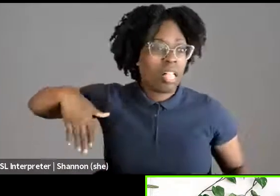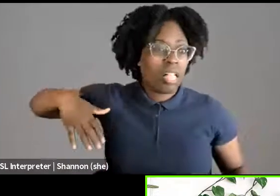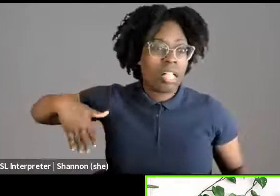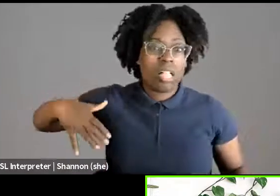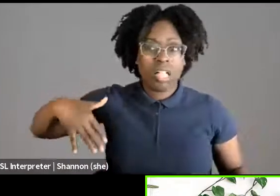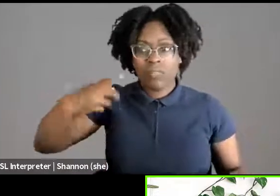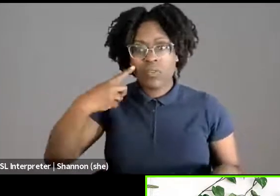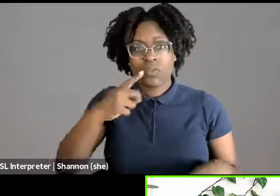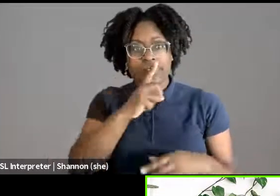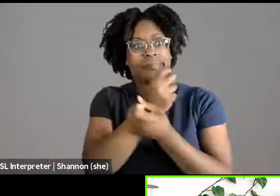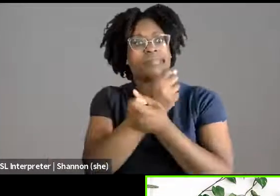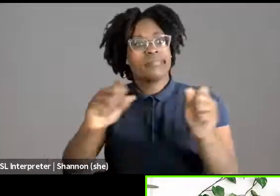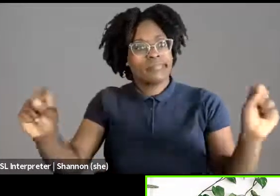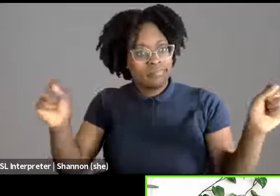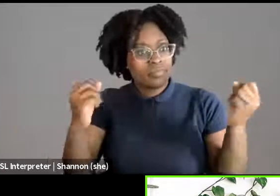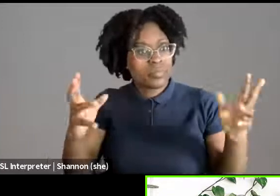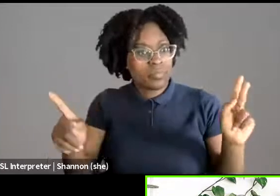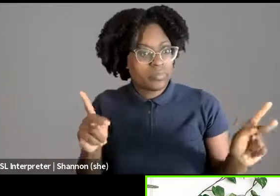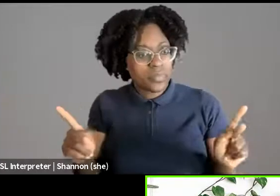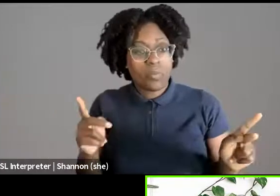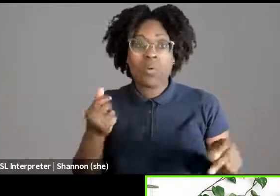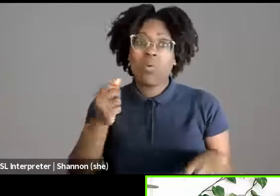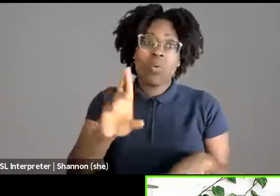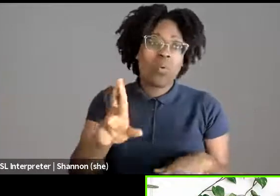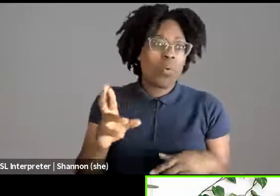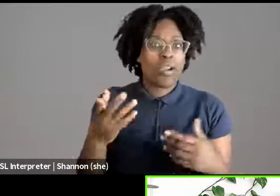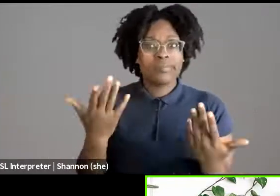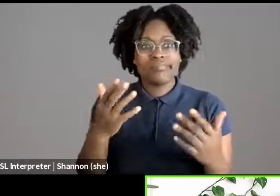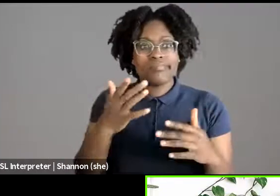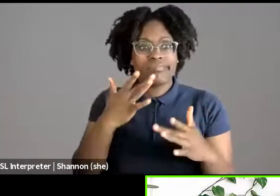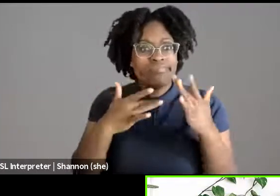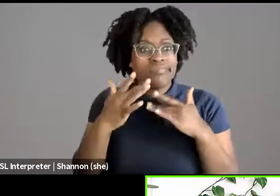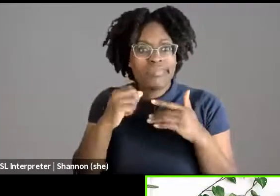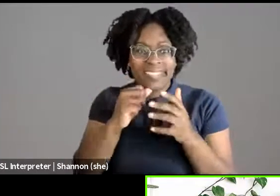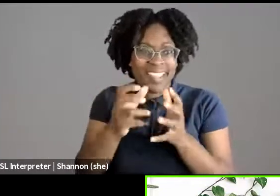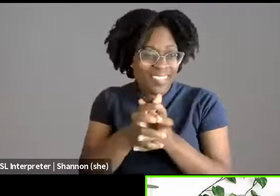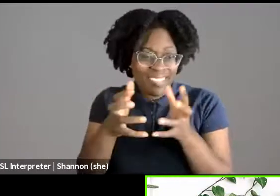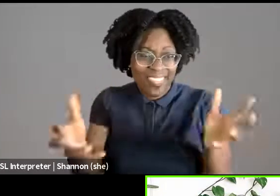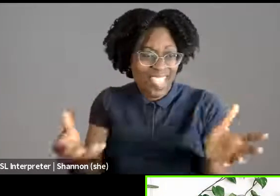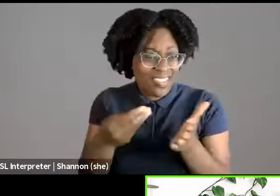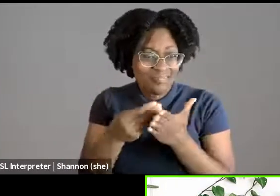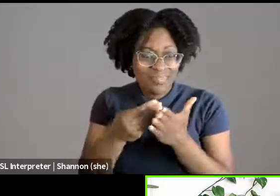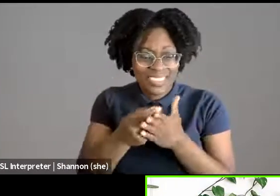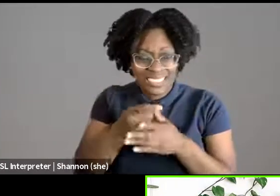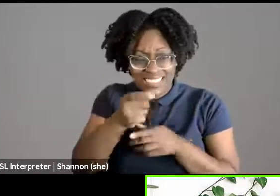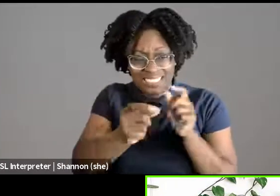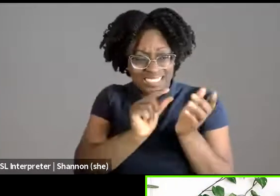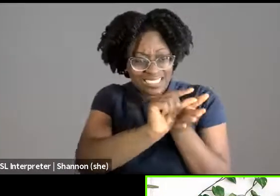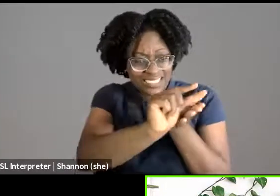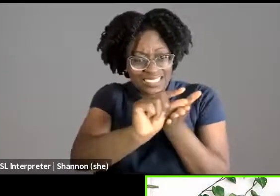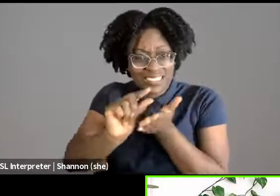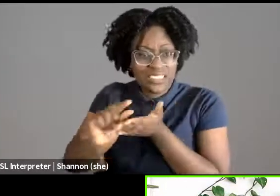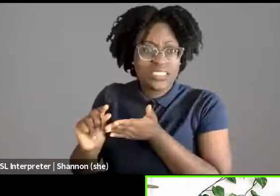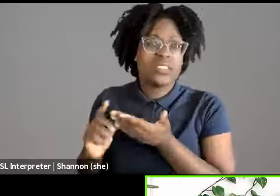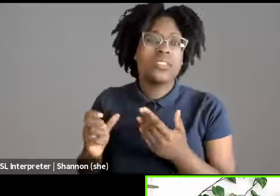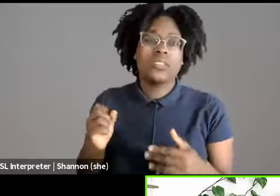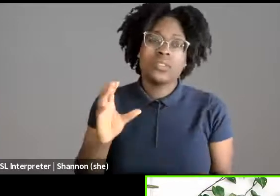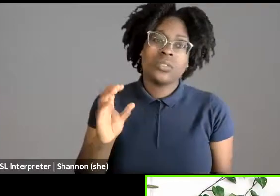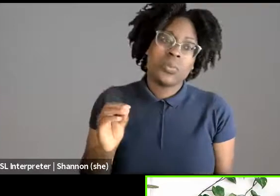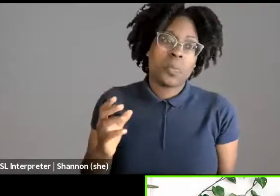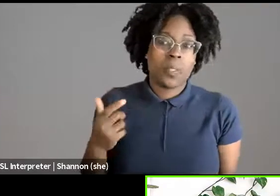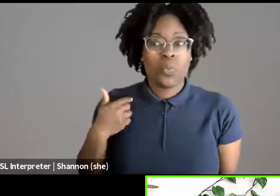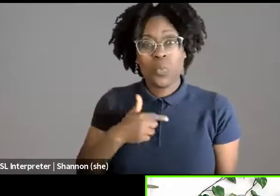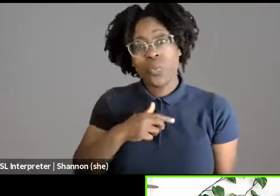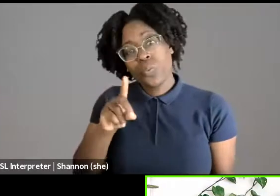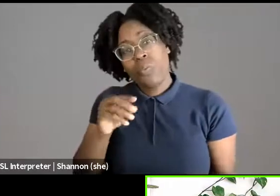So definitely we have very little infrastructure, institutional infrastructure in Indian country, but the little that's